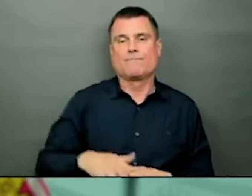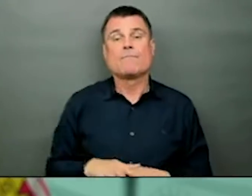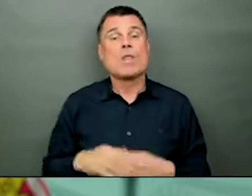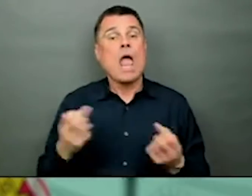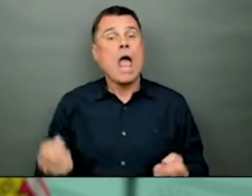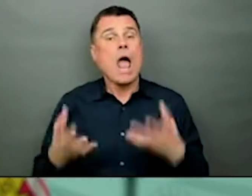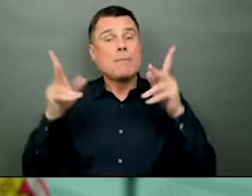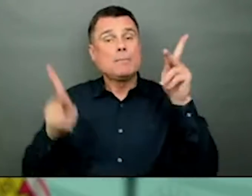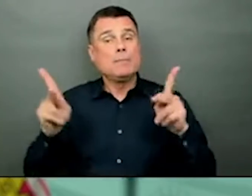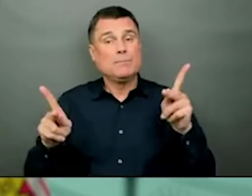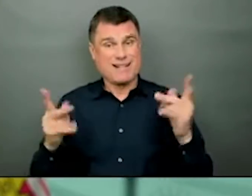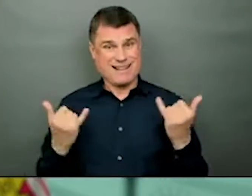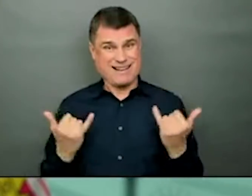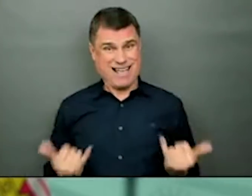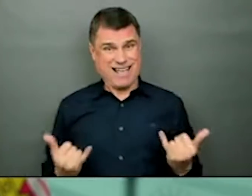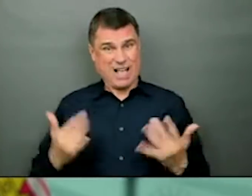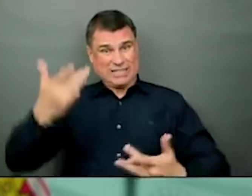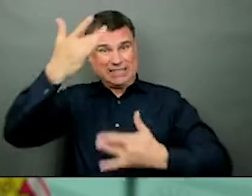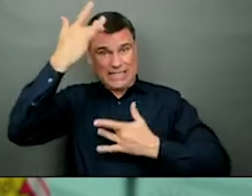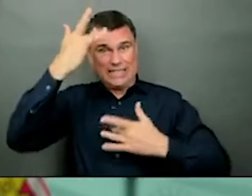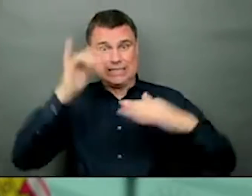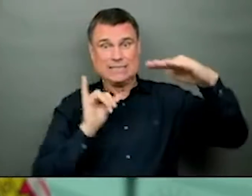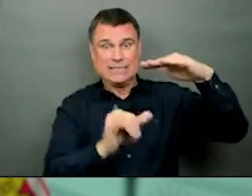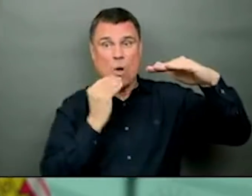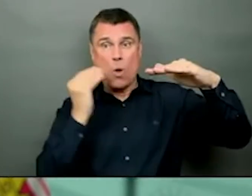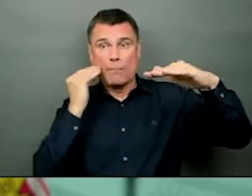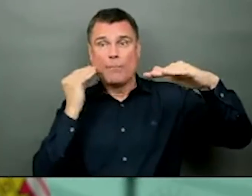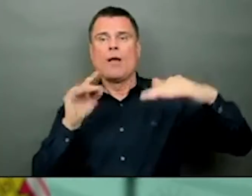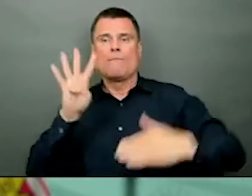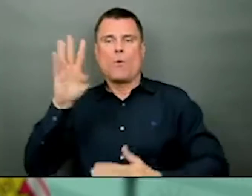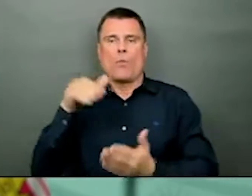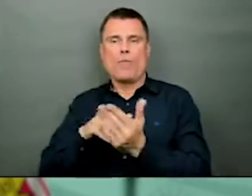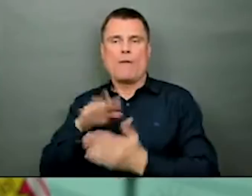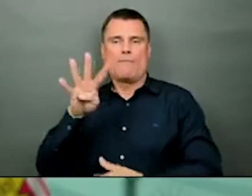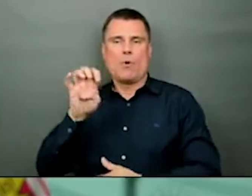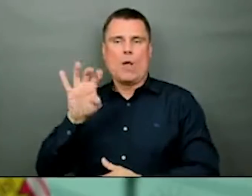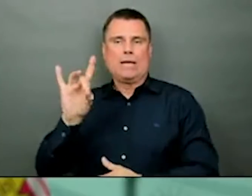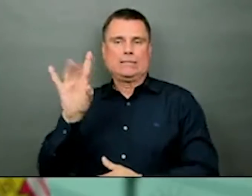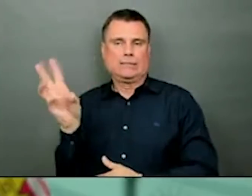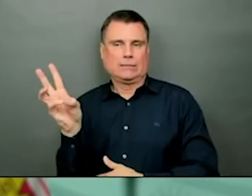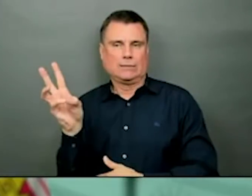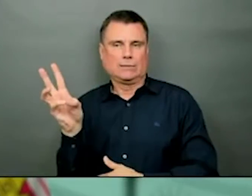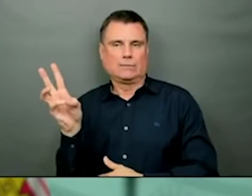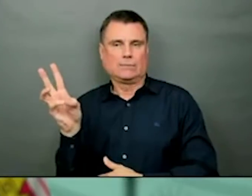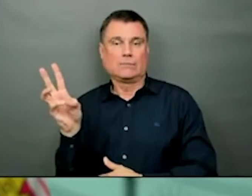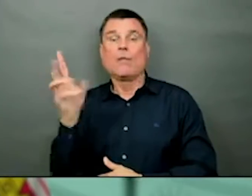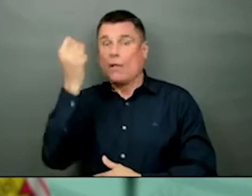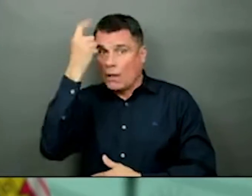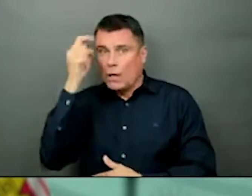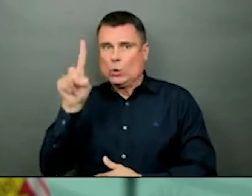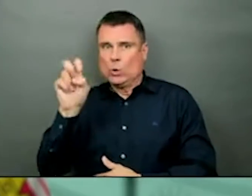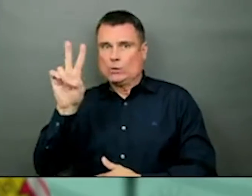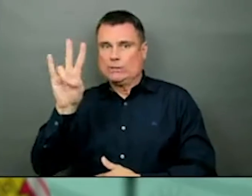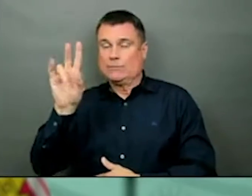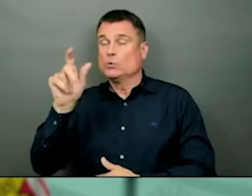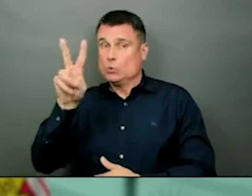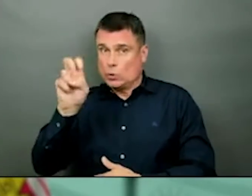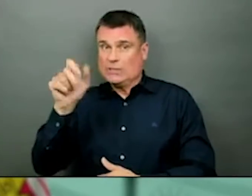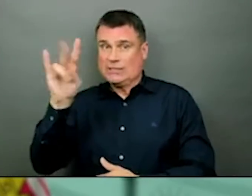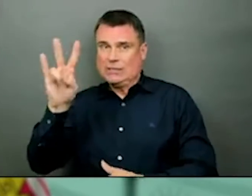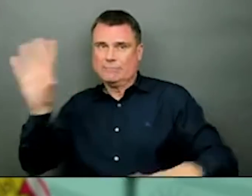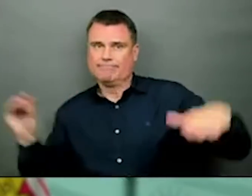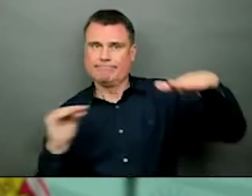4,486 British Columbians with active case of COVID-19. 217 are in hospital at the moment,